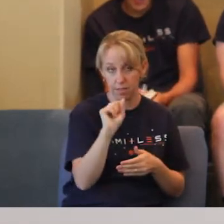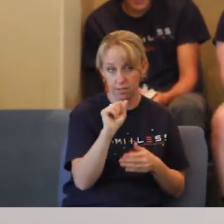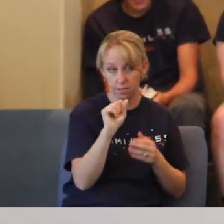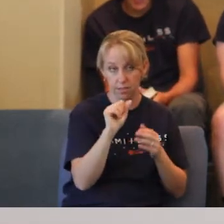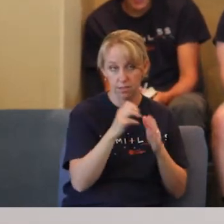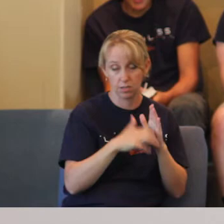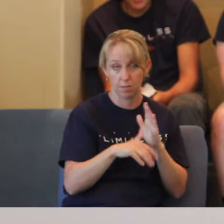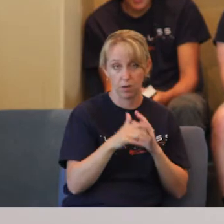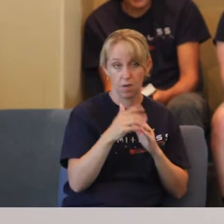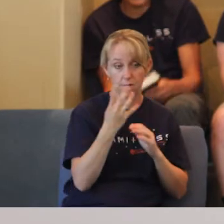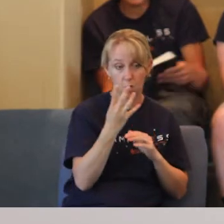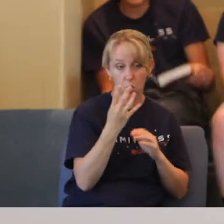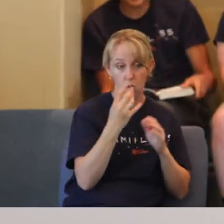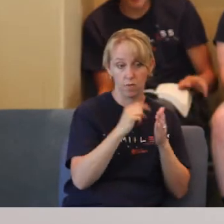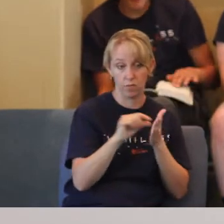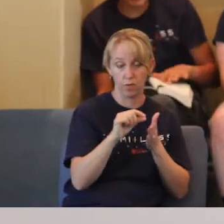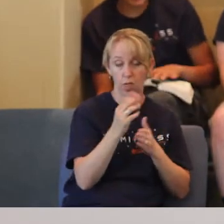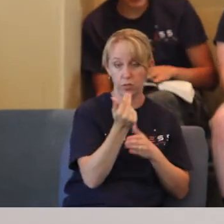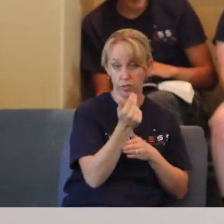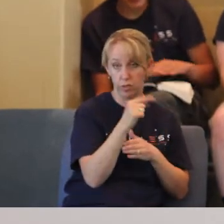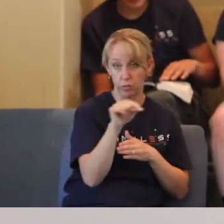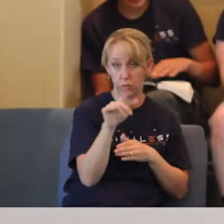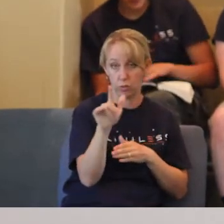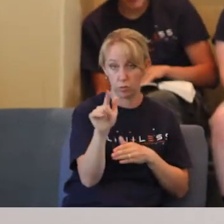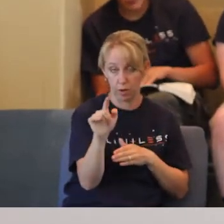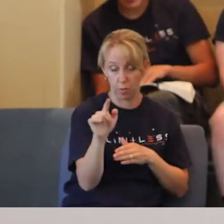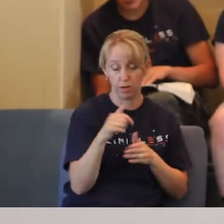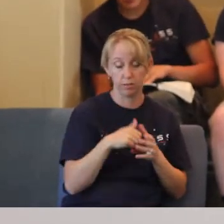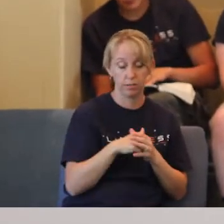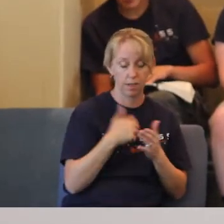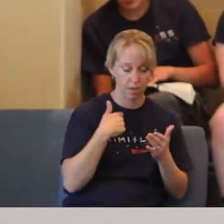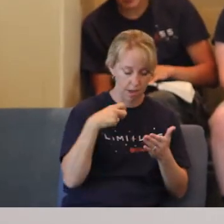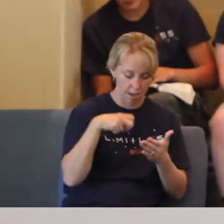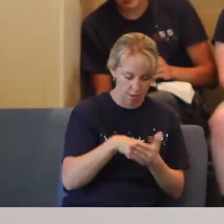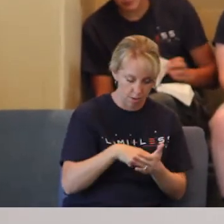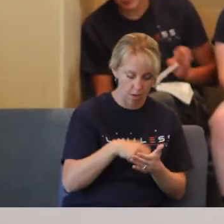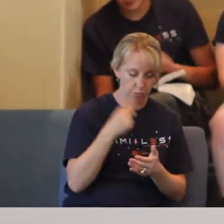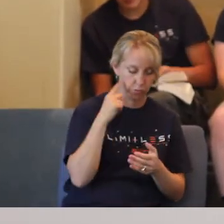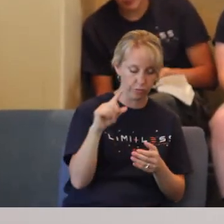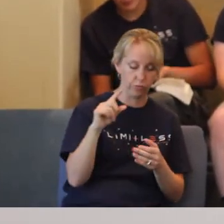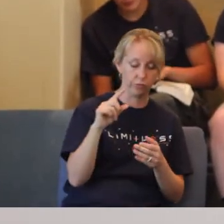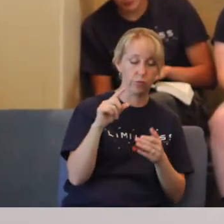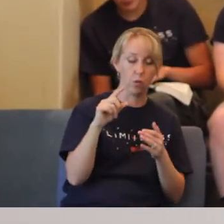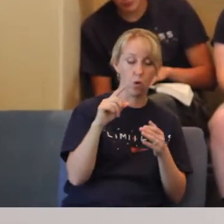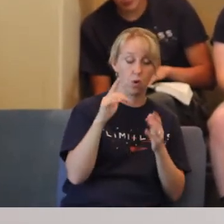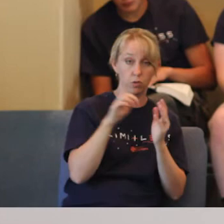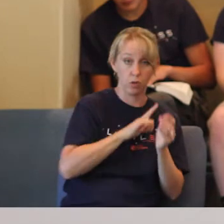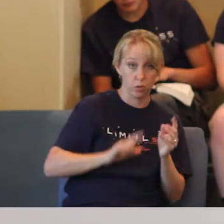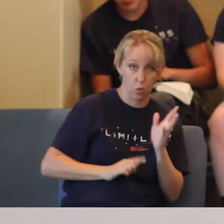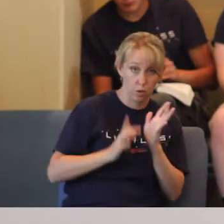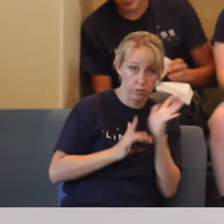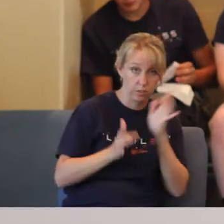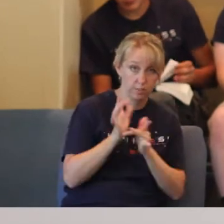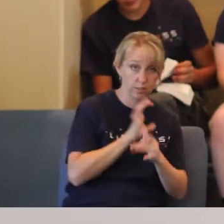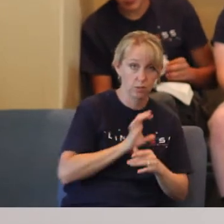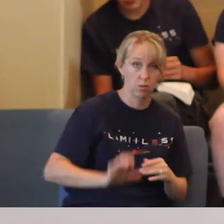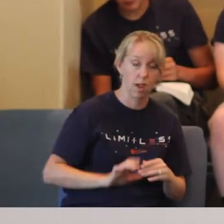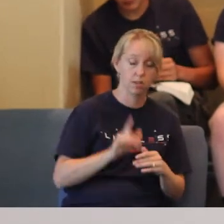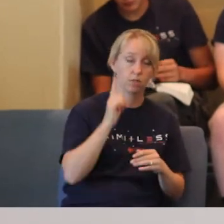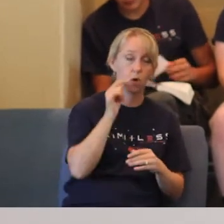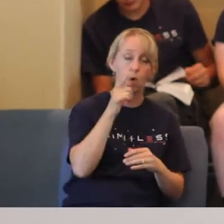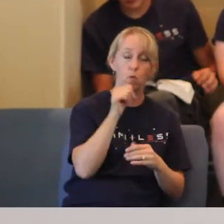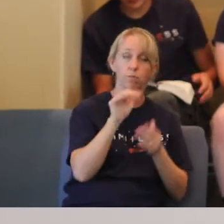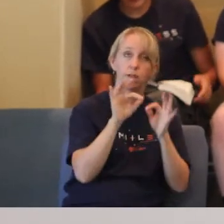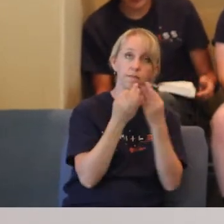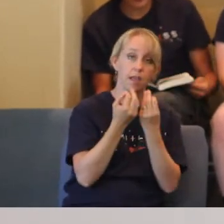I bow my knee to the Father of our Lord Jesus Christ, from whom the whole family in heaven and earth is named, that we would